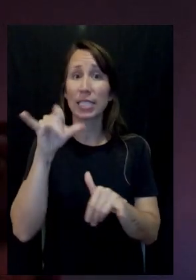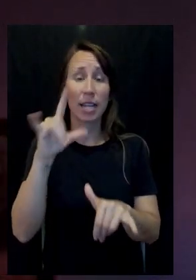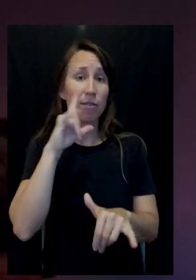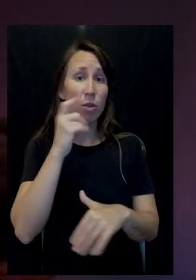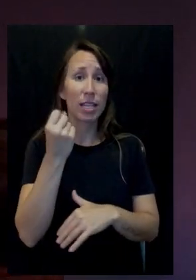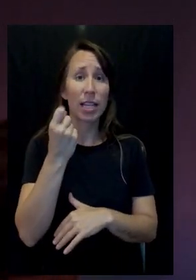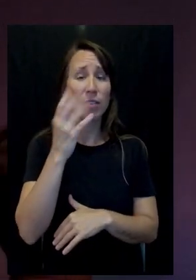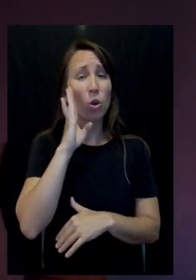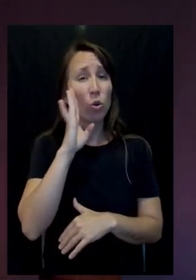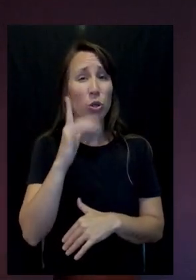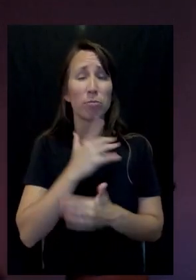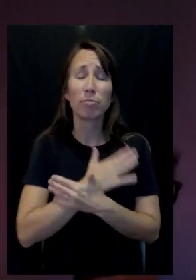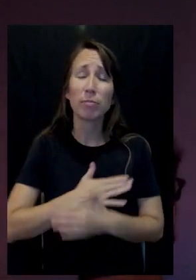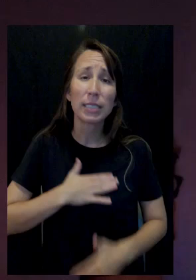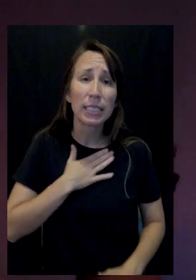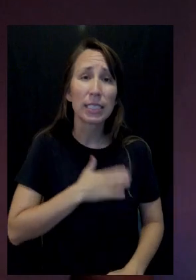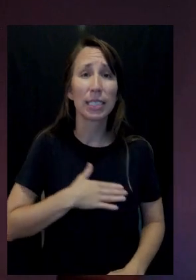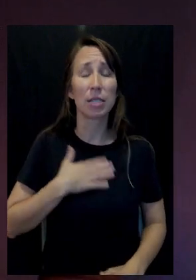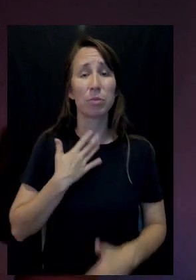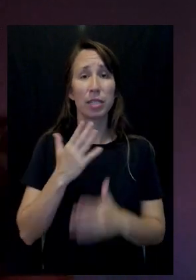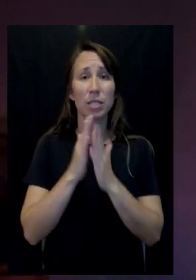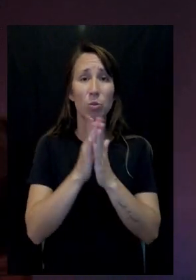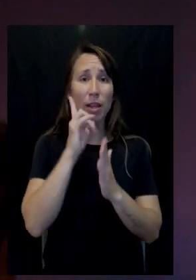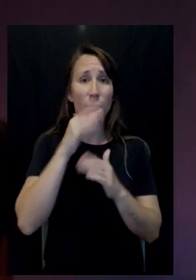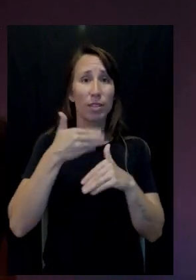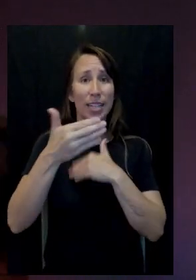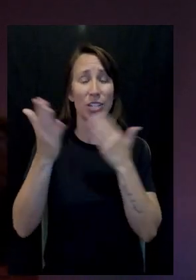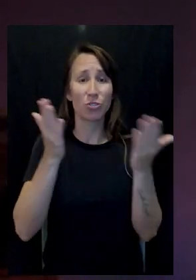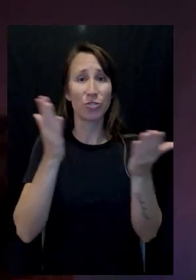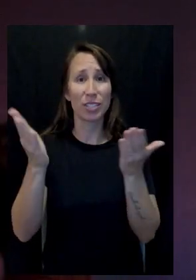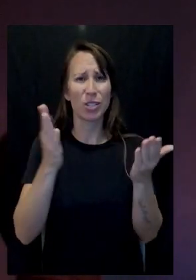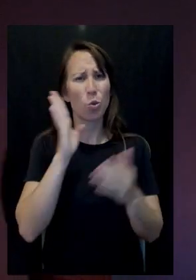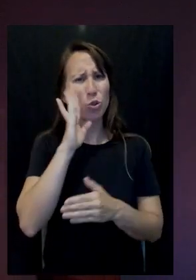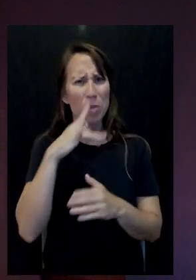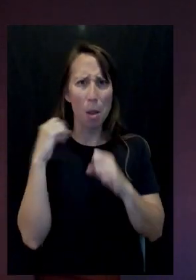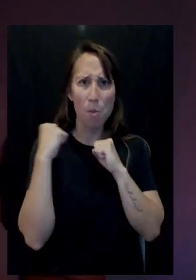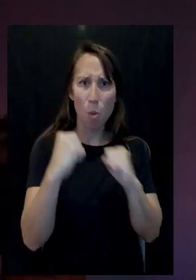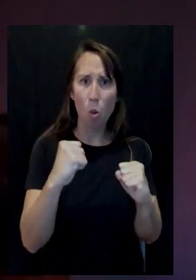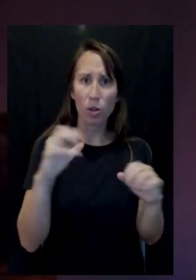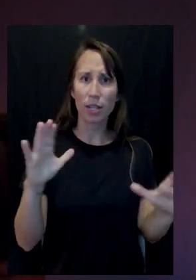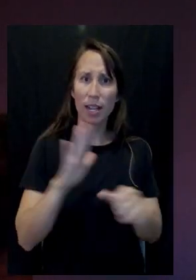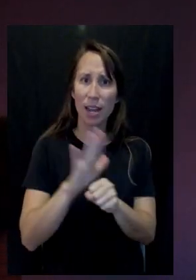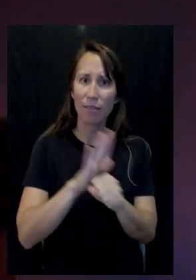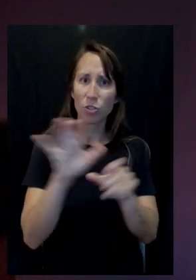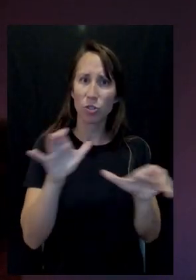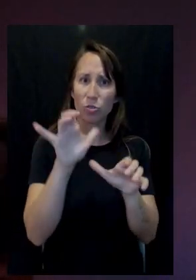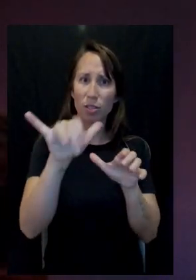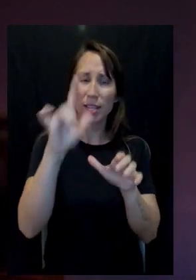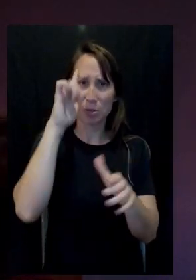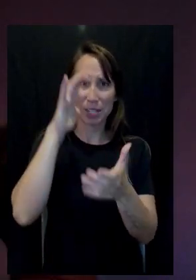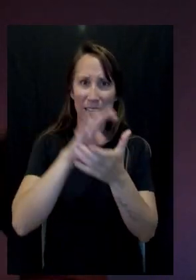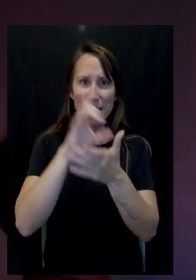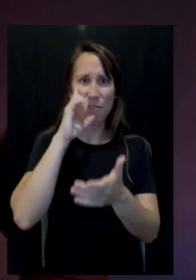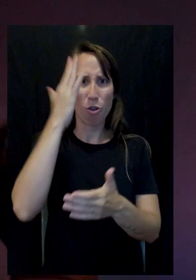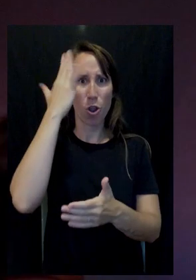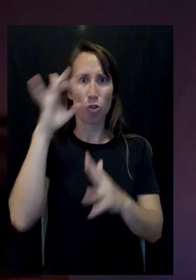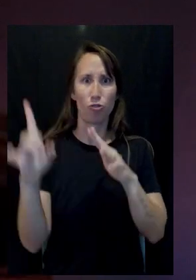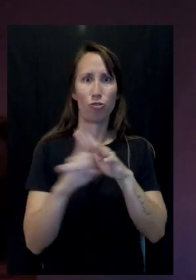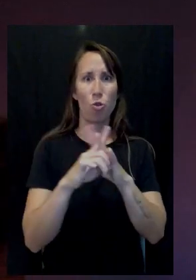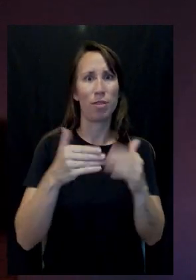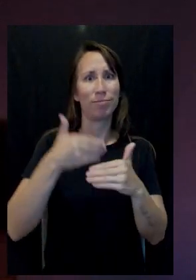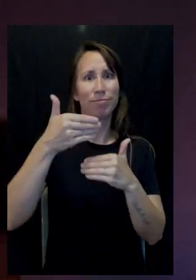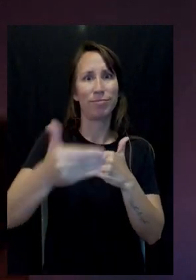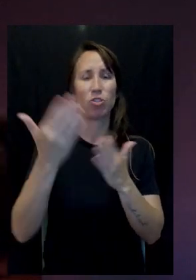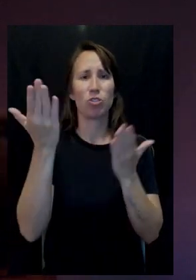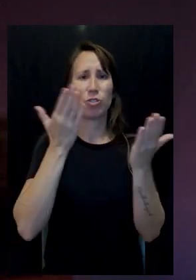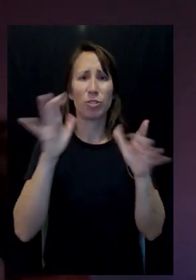you pray for the 11 when you are head on out? Would you be bold enough to do that, church? Yeah. To believe for God to show up in the next service and to do incredible things